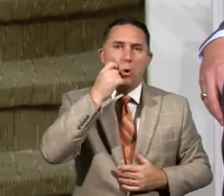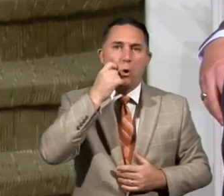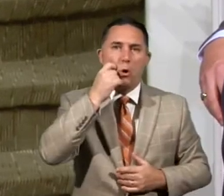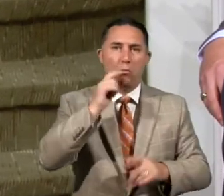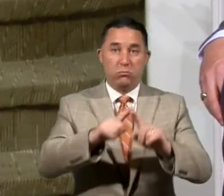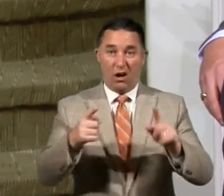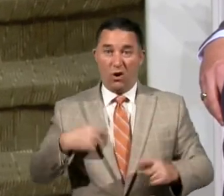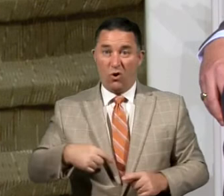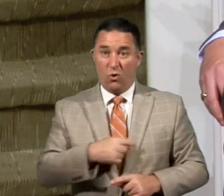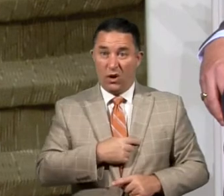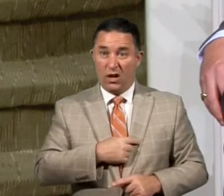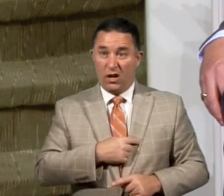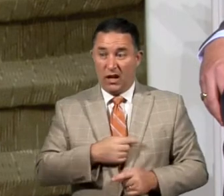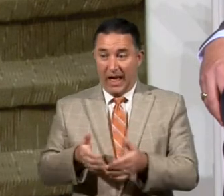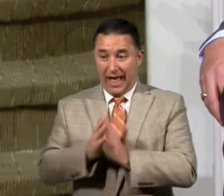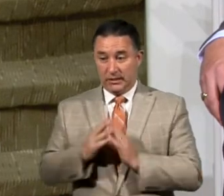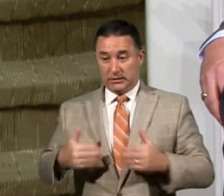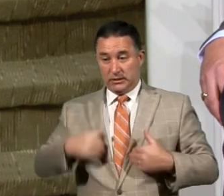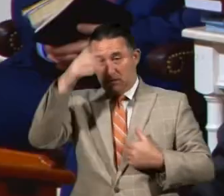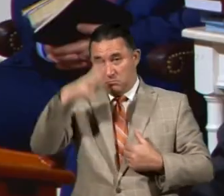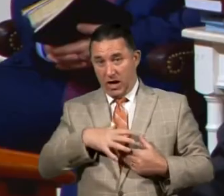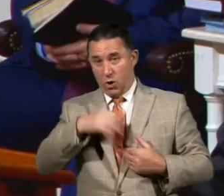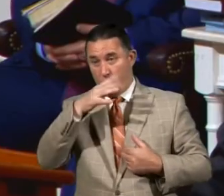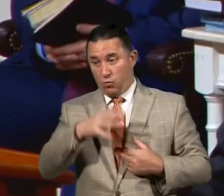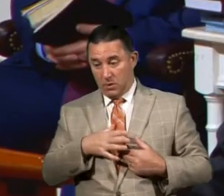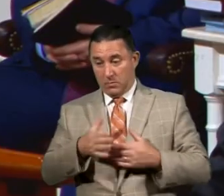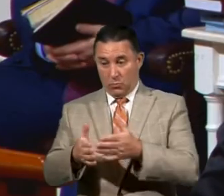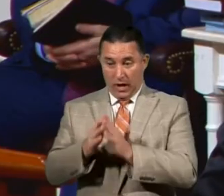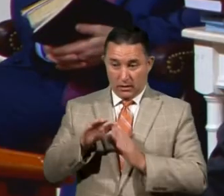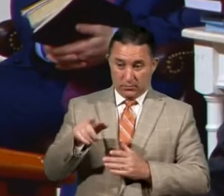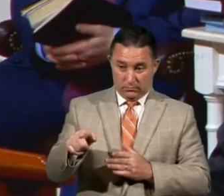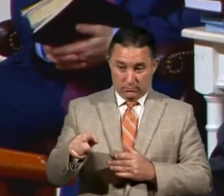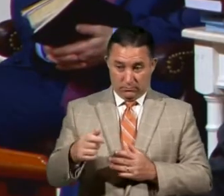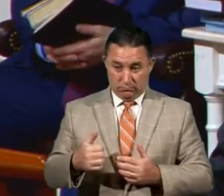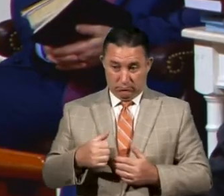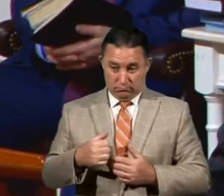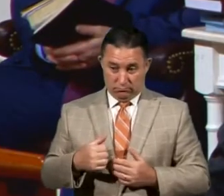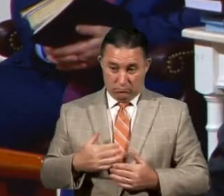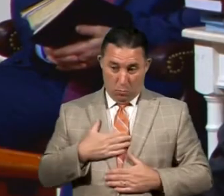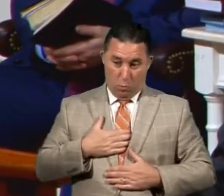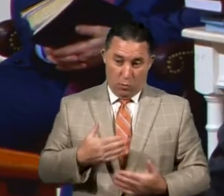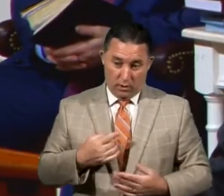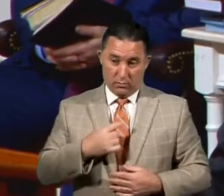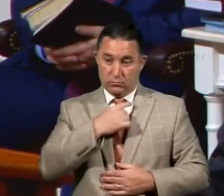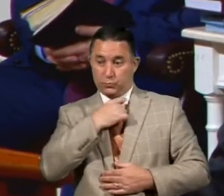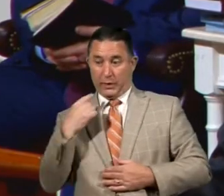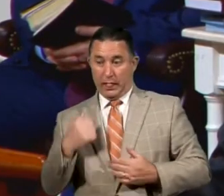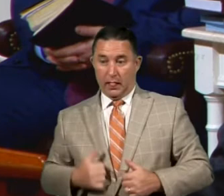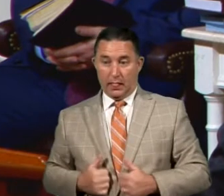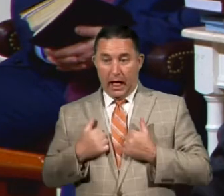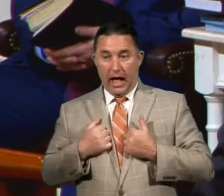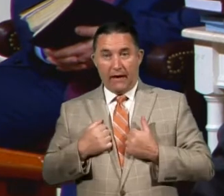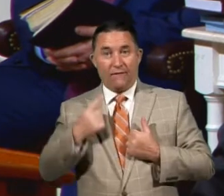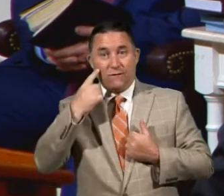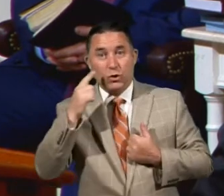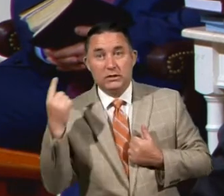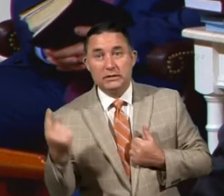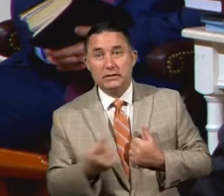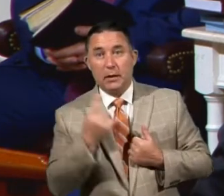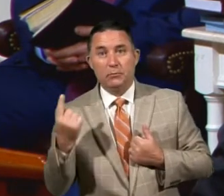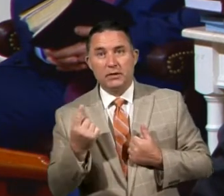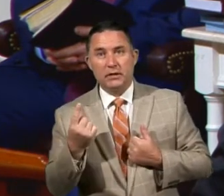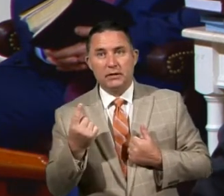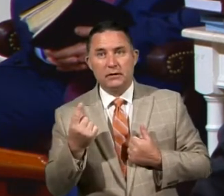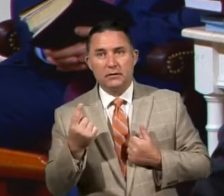But we ask young men and women to give their lives for something. For